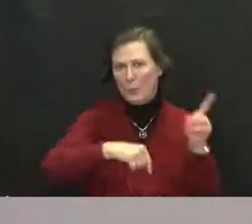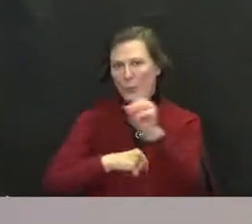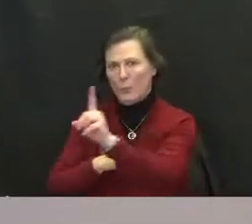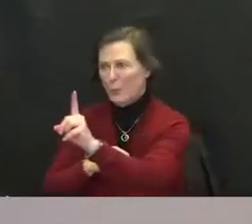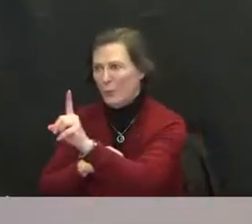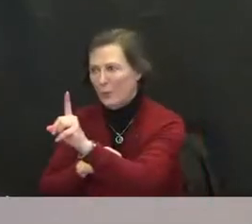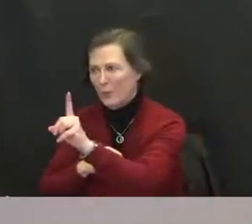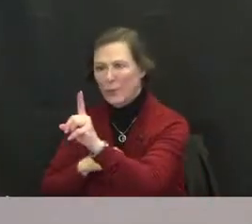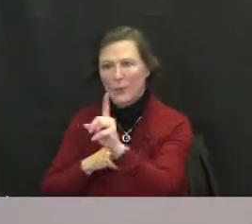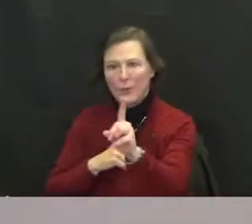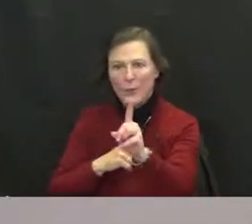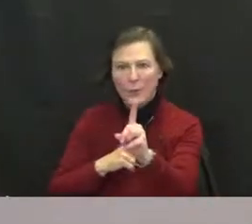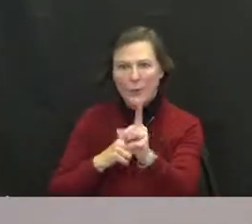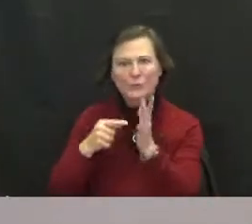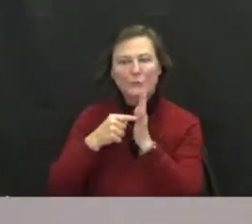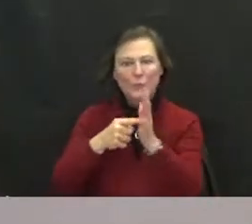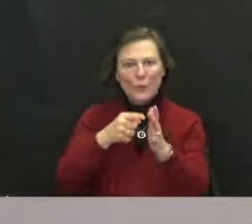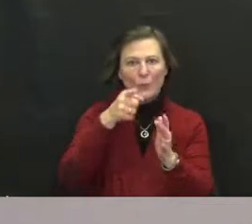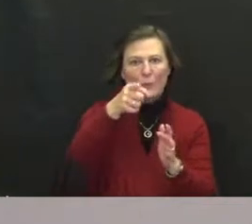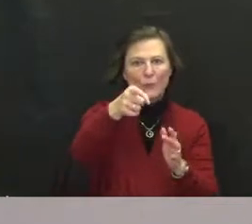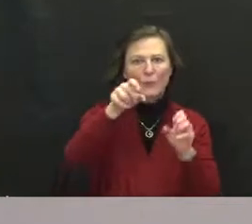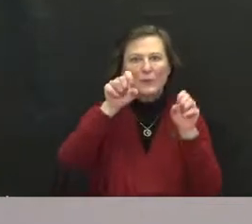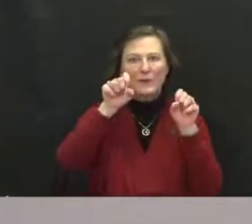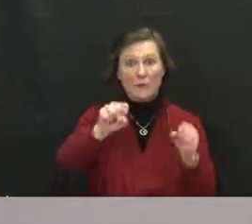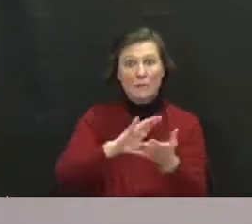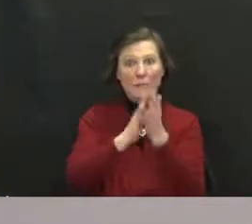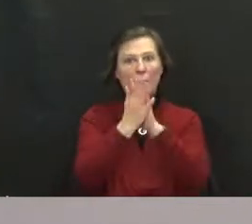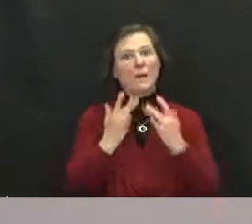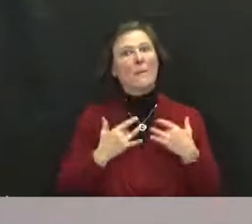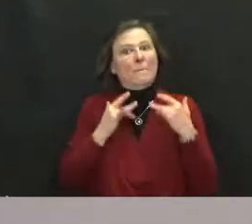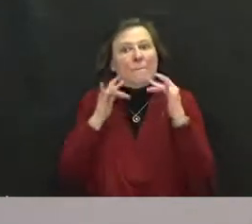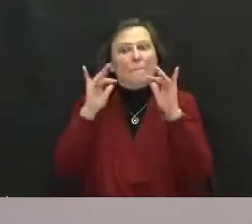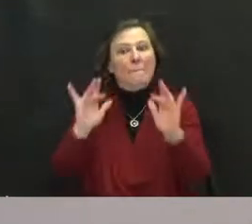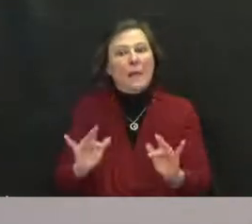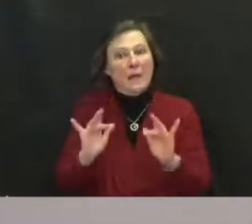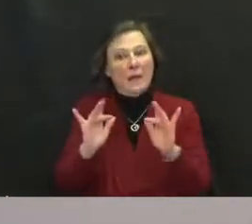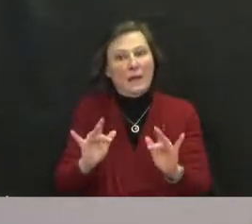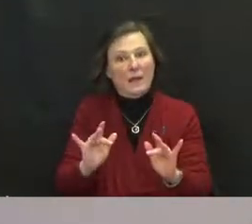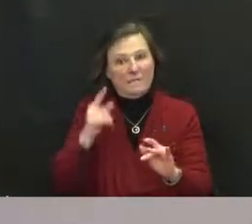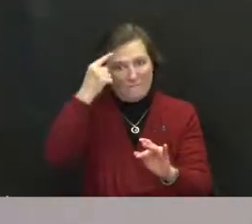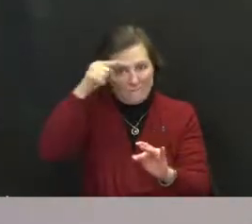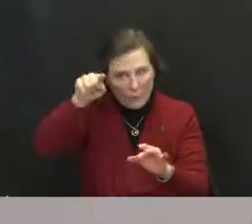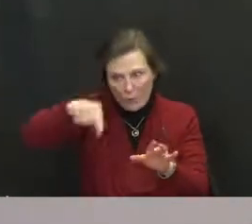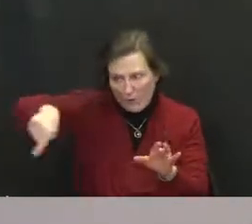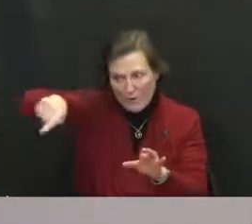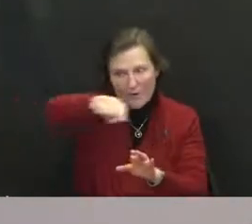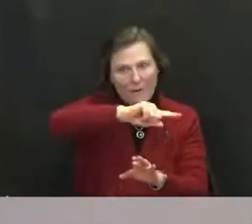showing you how you can be compassionate with others.